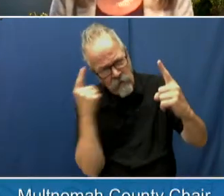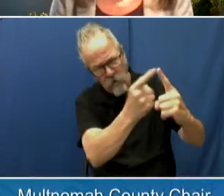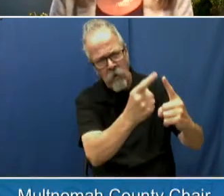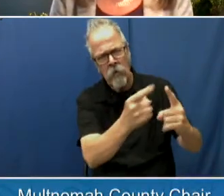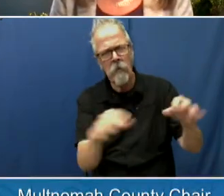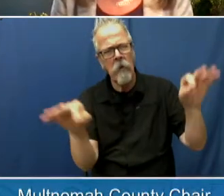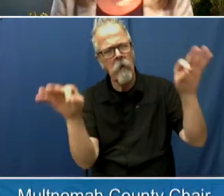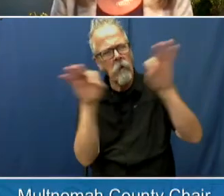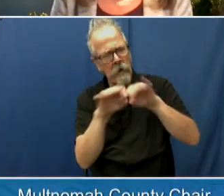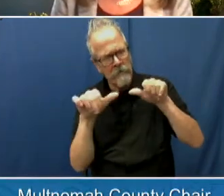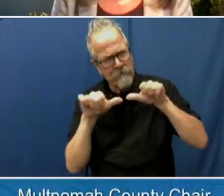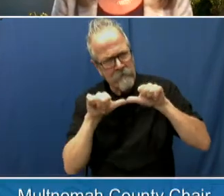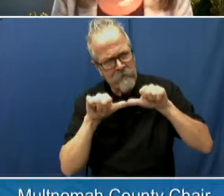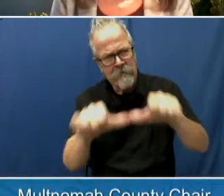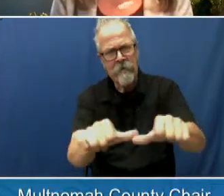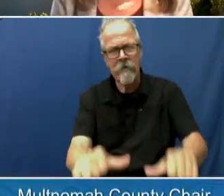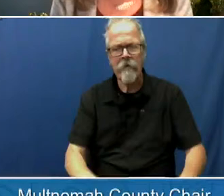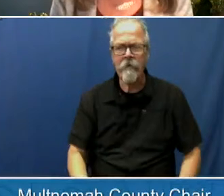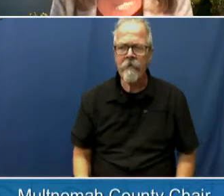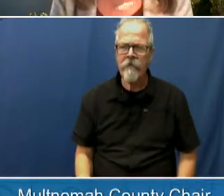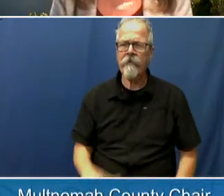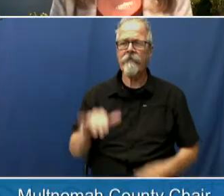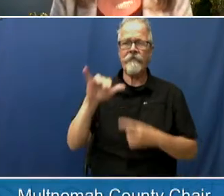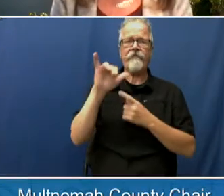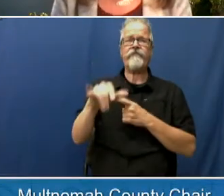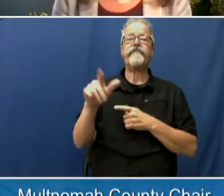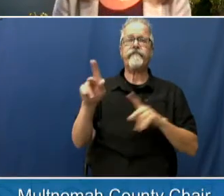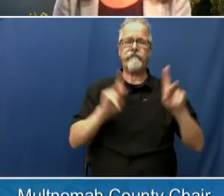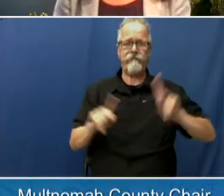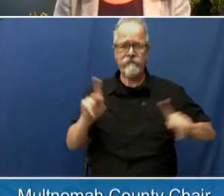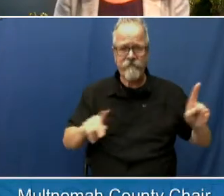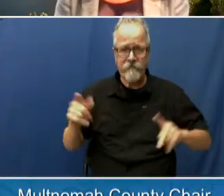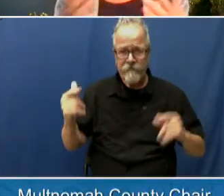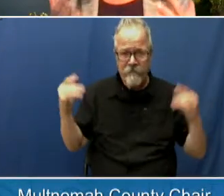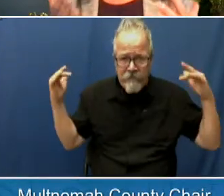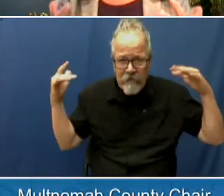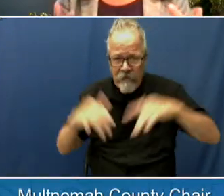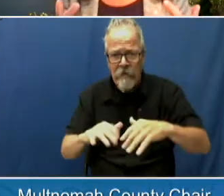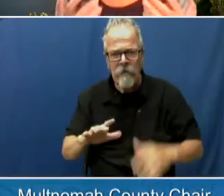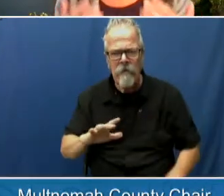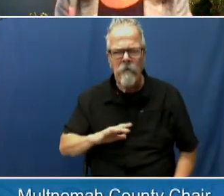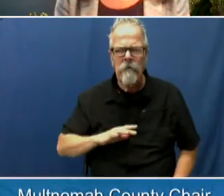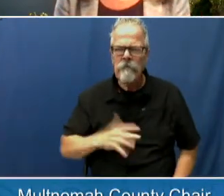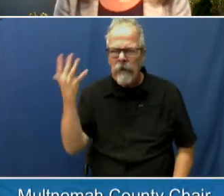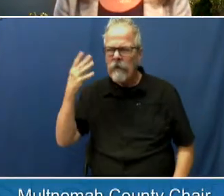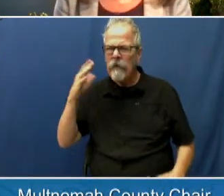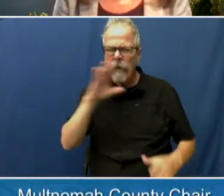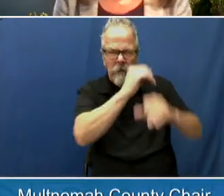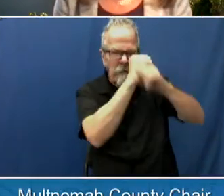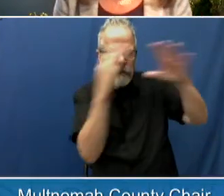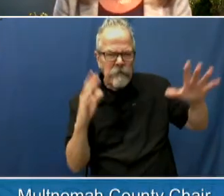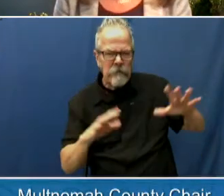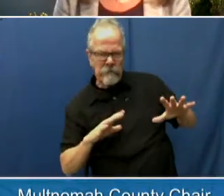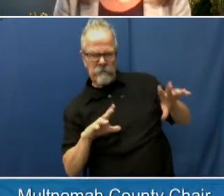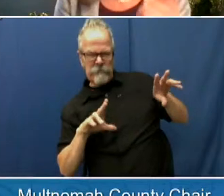planning to travel to our city this weekend are threatened by this vision and a community that has chosen to try and achieve it. So they